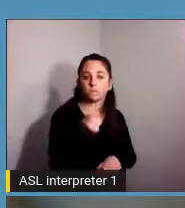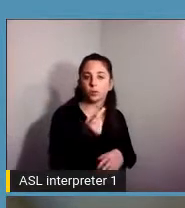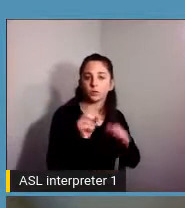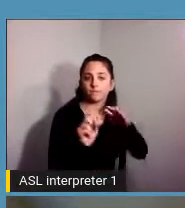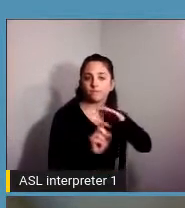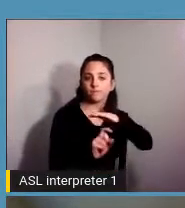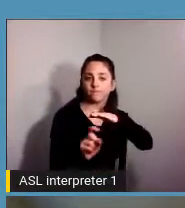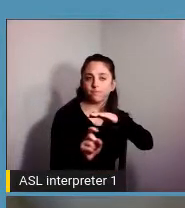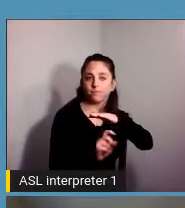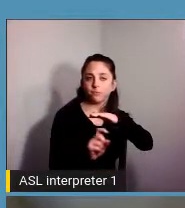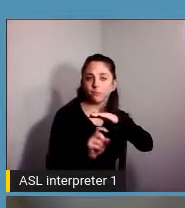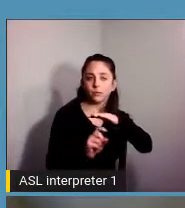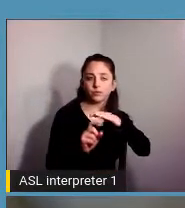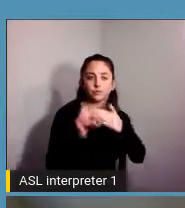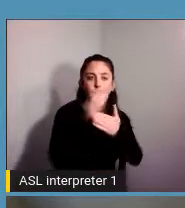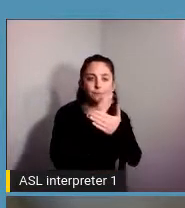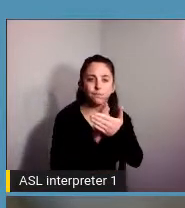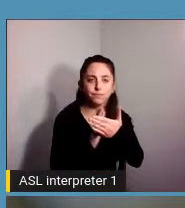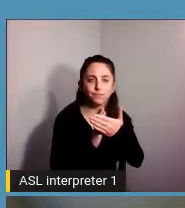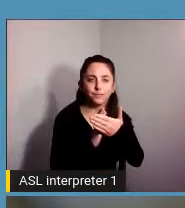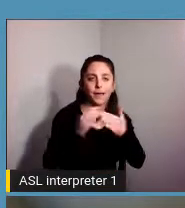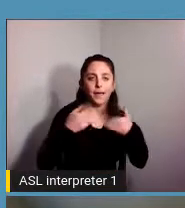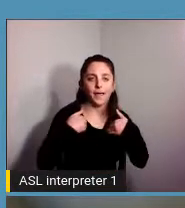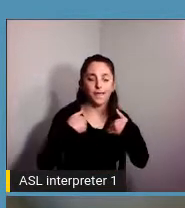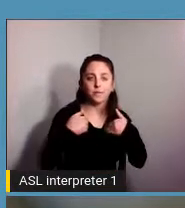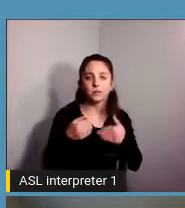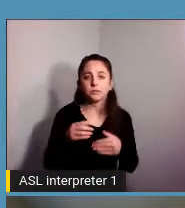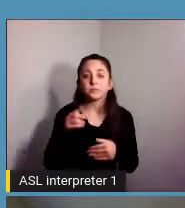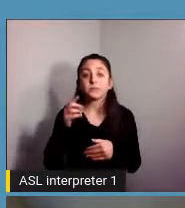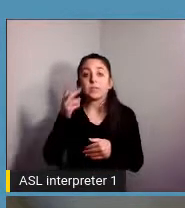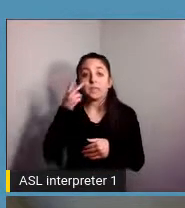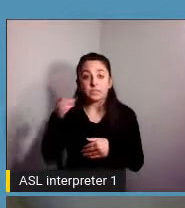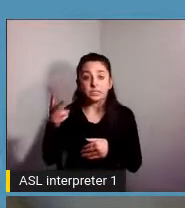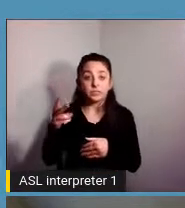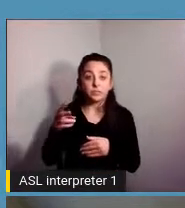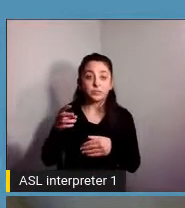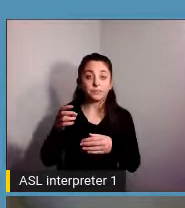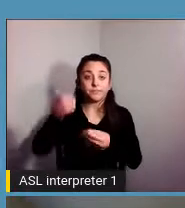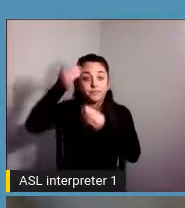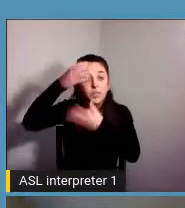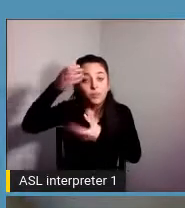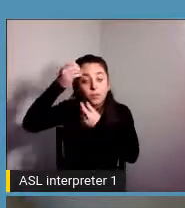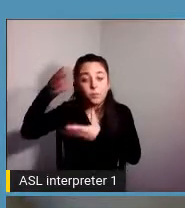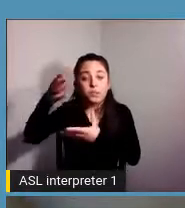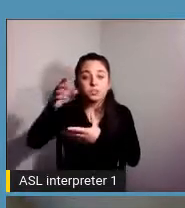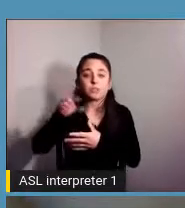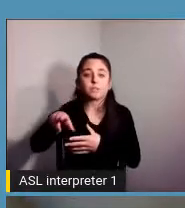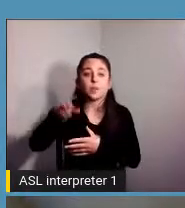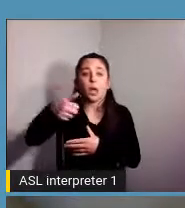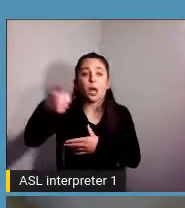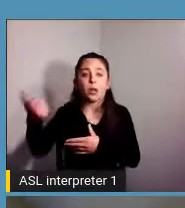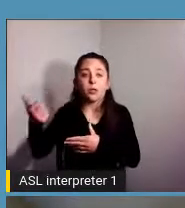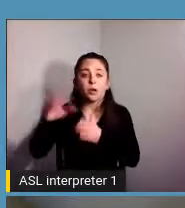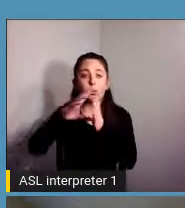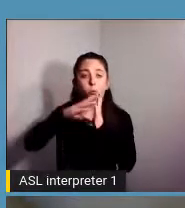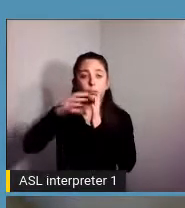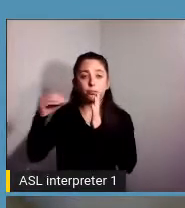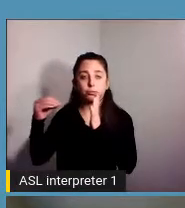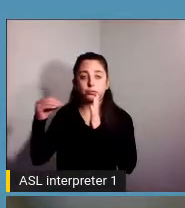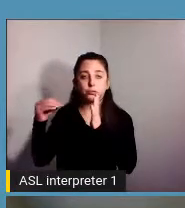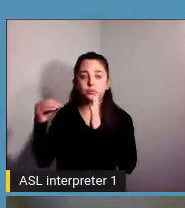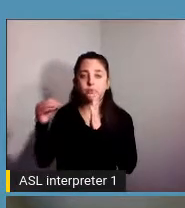the scar. And then you can see here the data where that scar has been, if you go back and